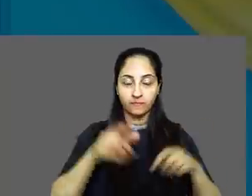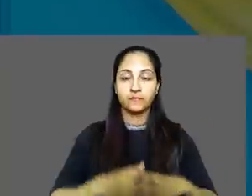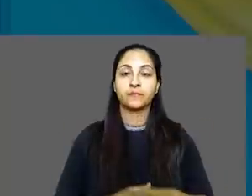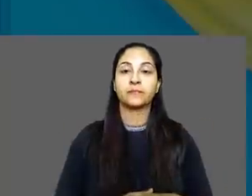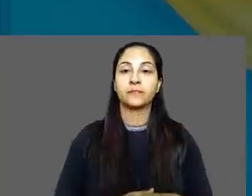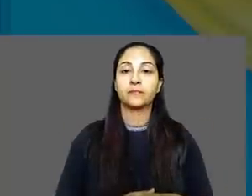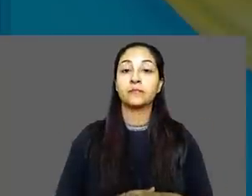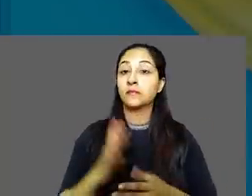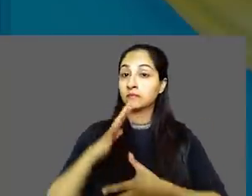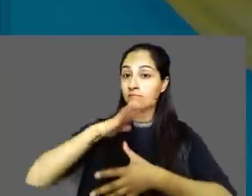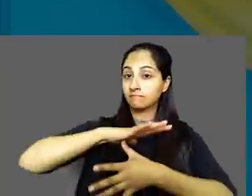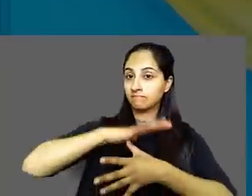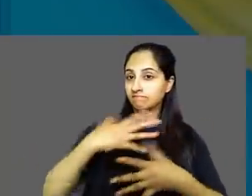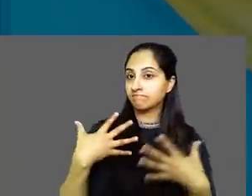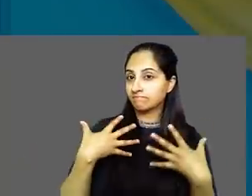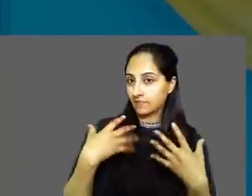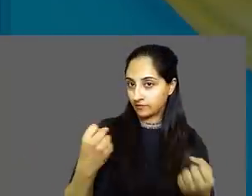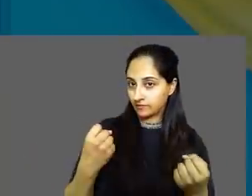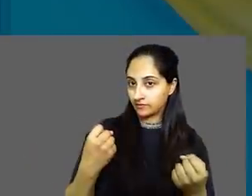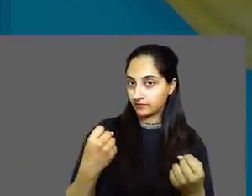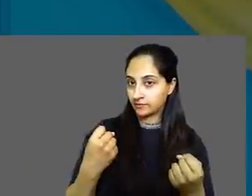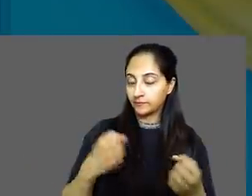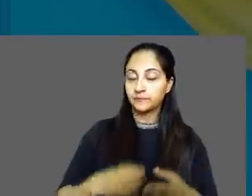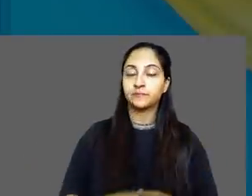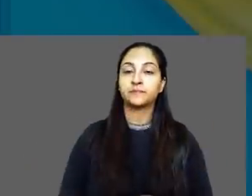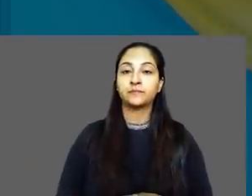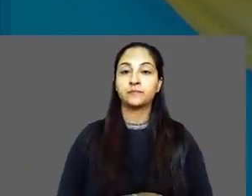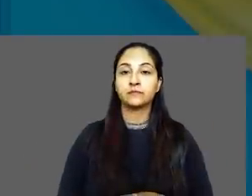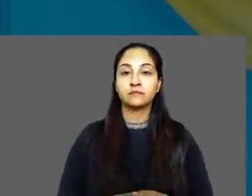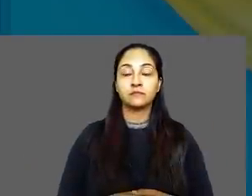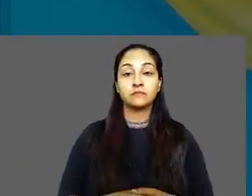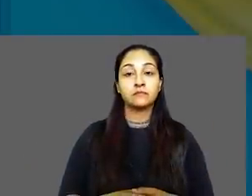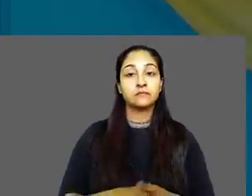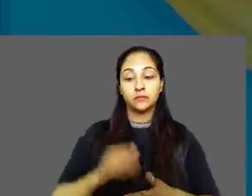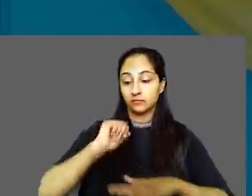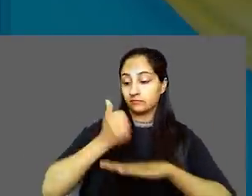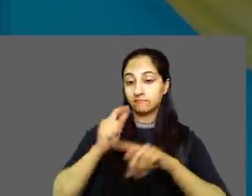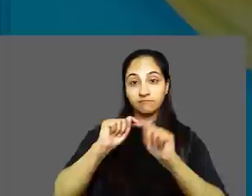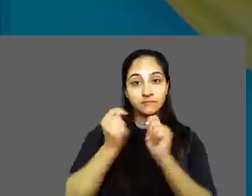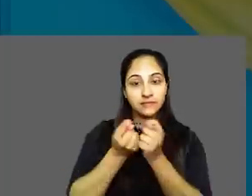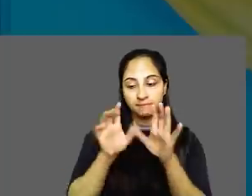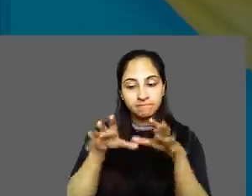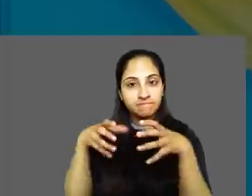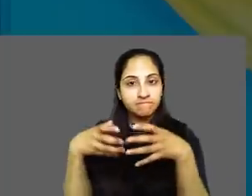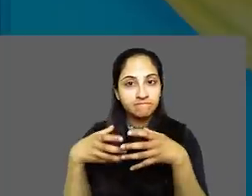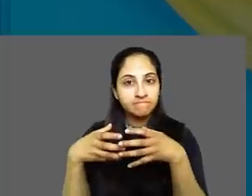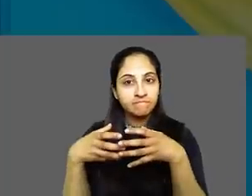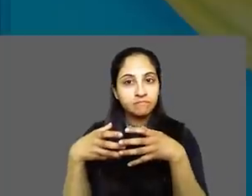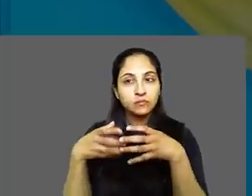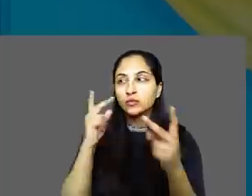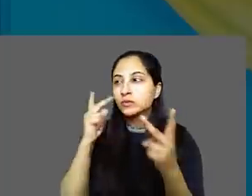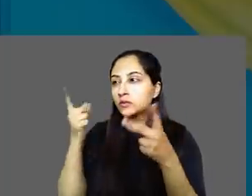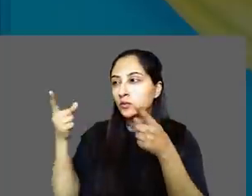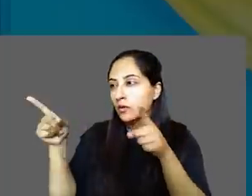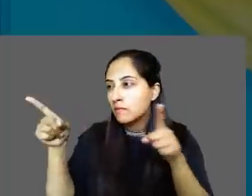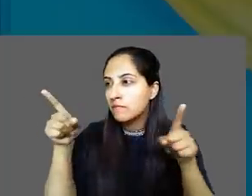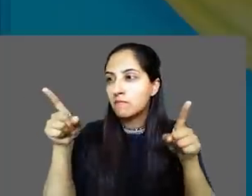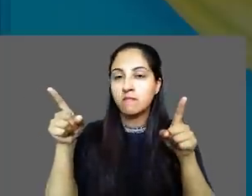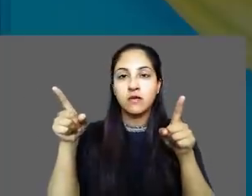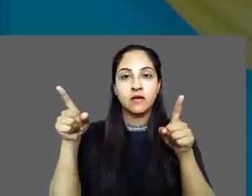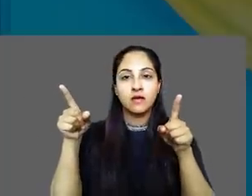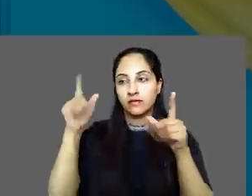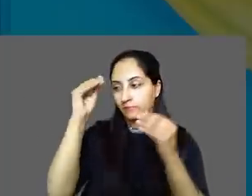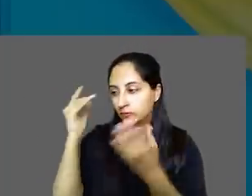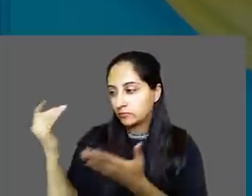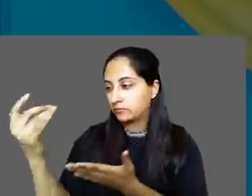so very early in the year, we established a task force to just stay ahead and